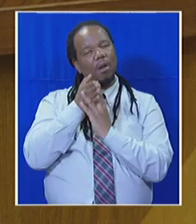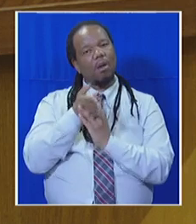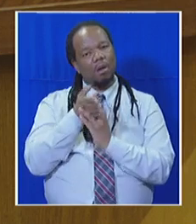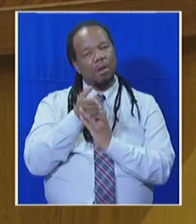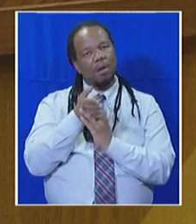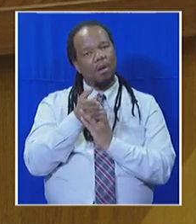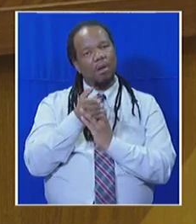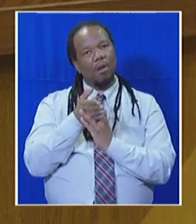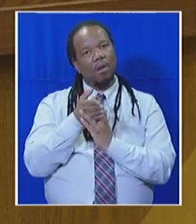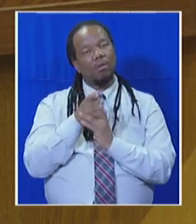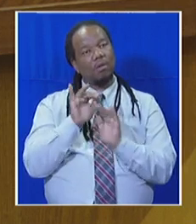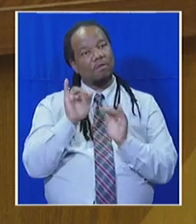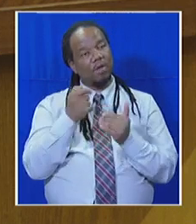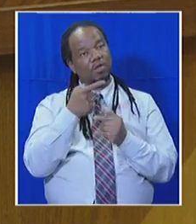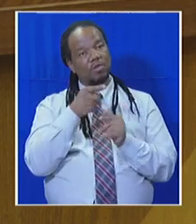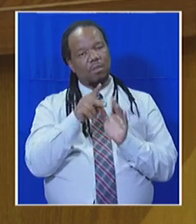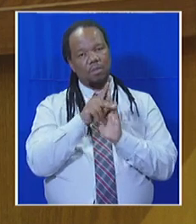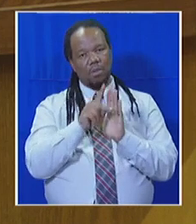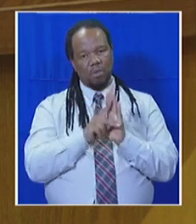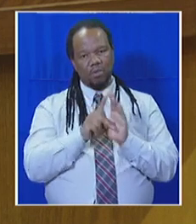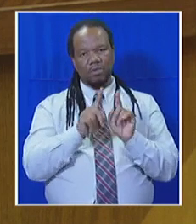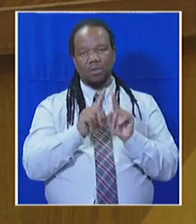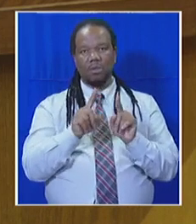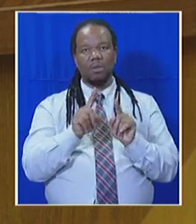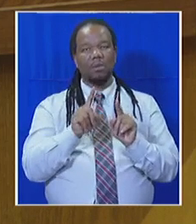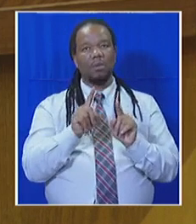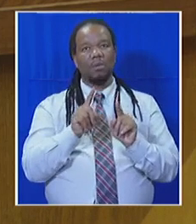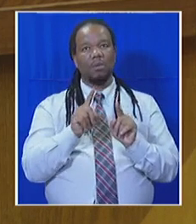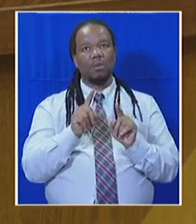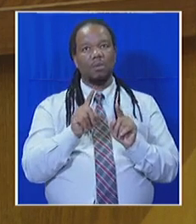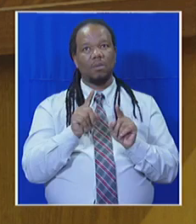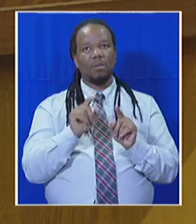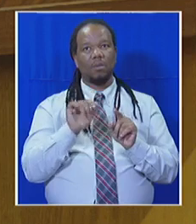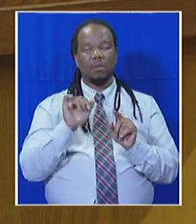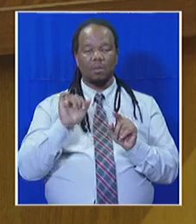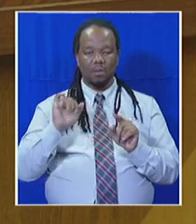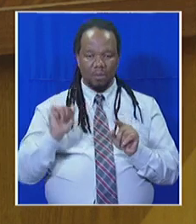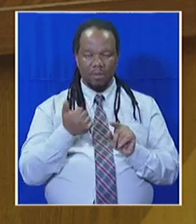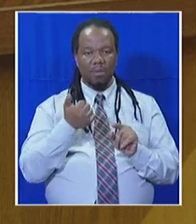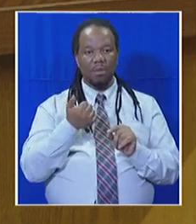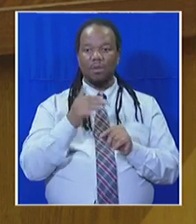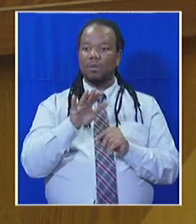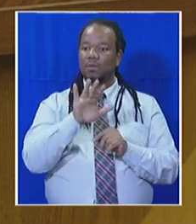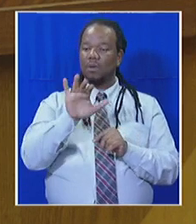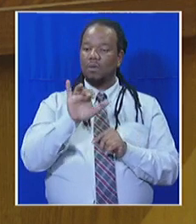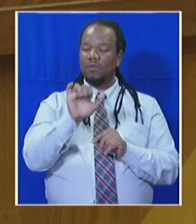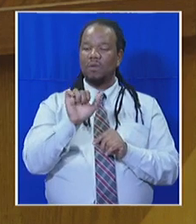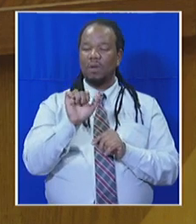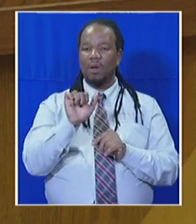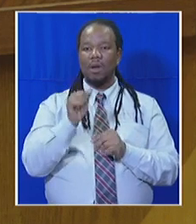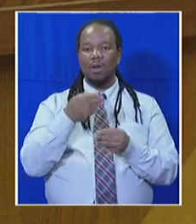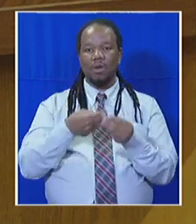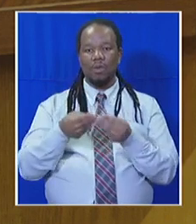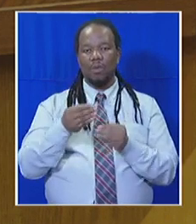party, our new mantra should be to you now that the problem with the South African economy is not one where government is not